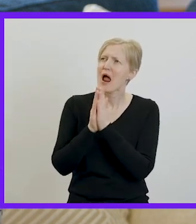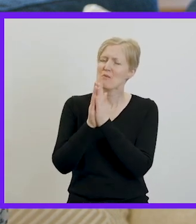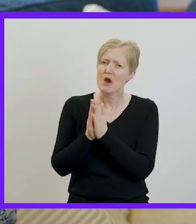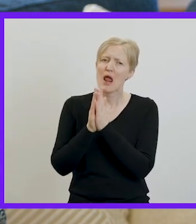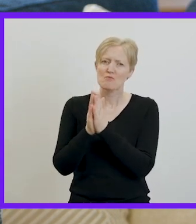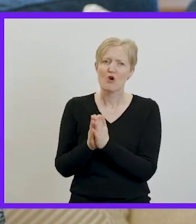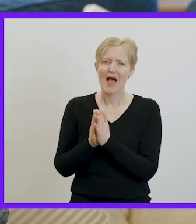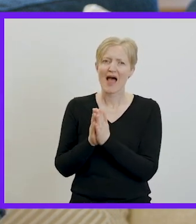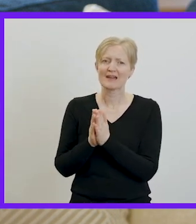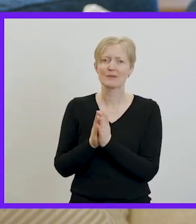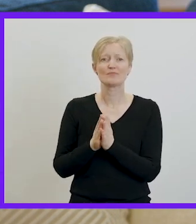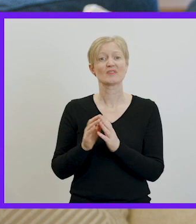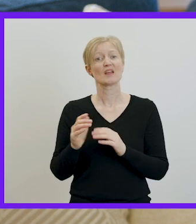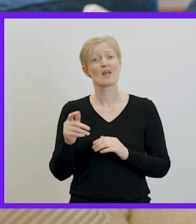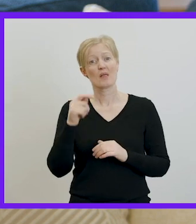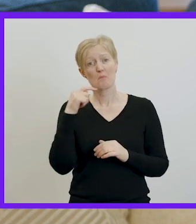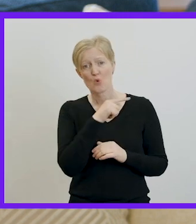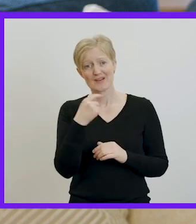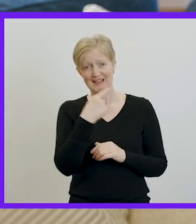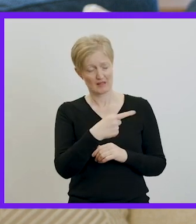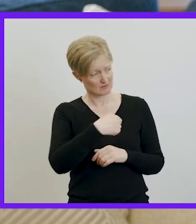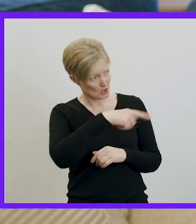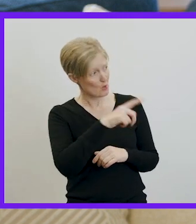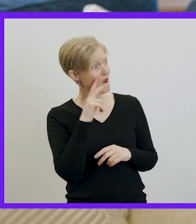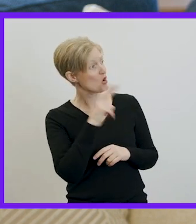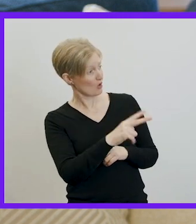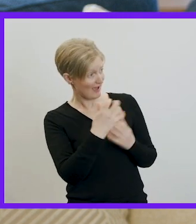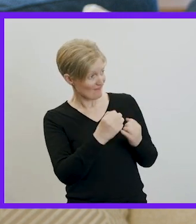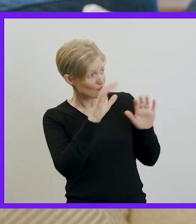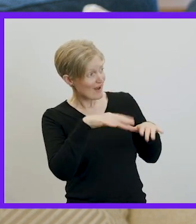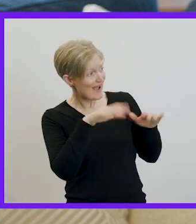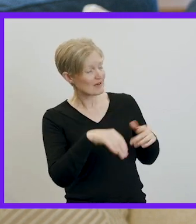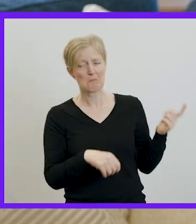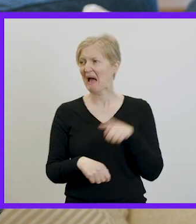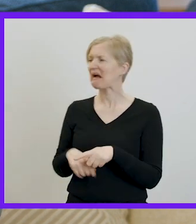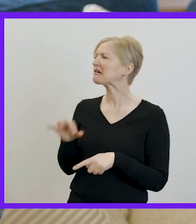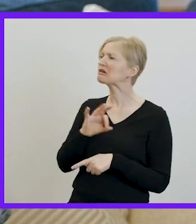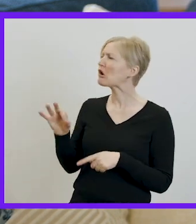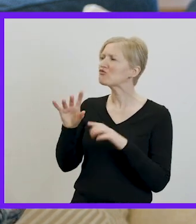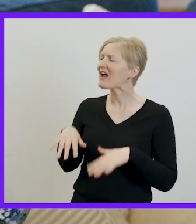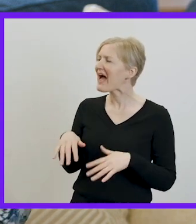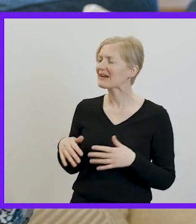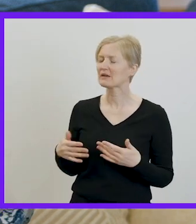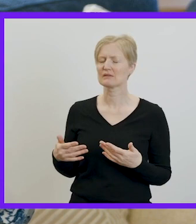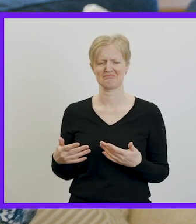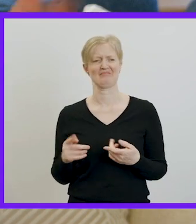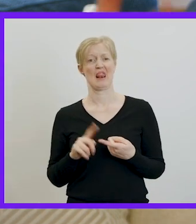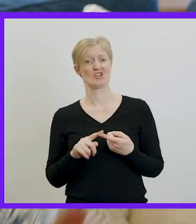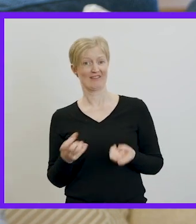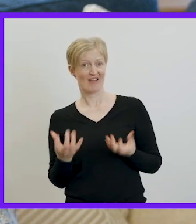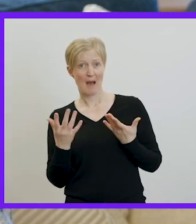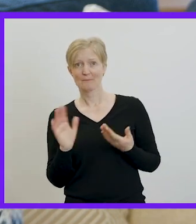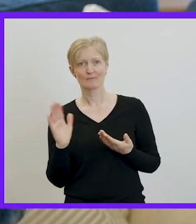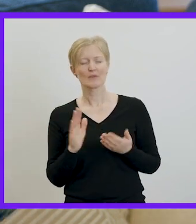pray diligently. He sends his servant out to have a look to see if there's rain. The servant comes back and says, there's no rain.